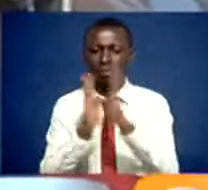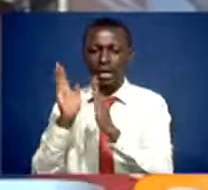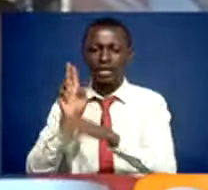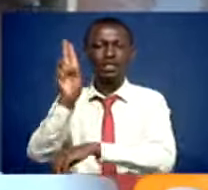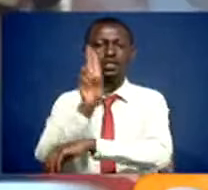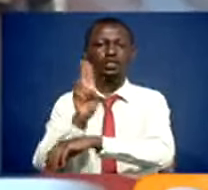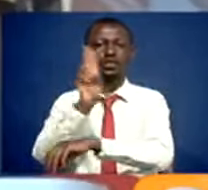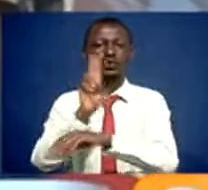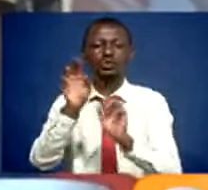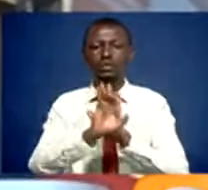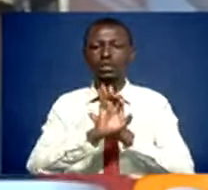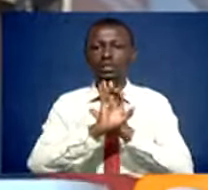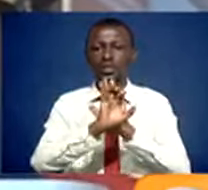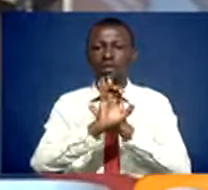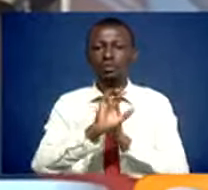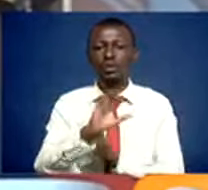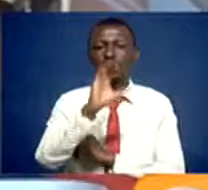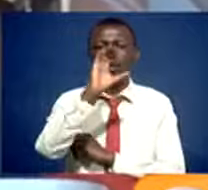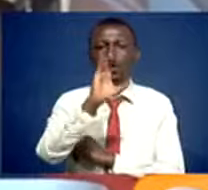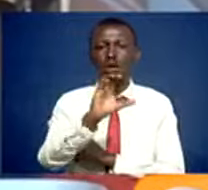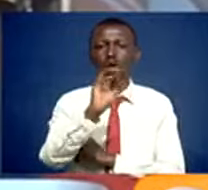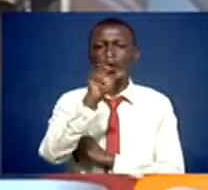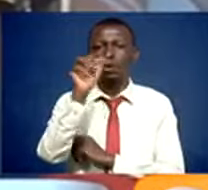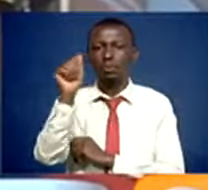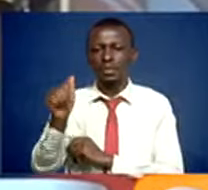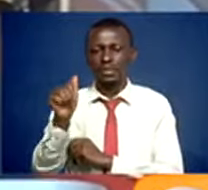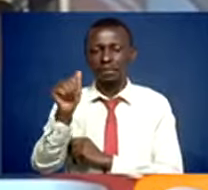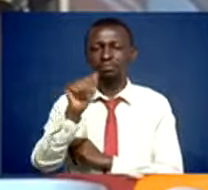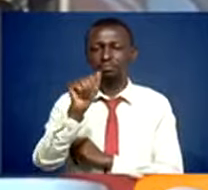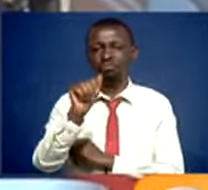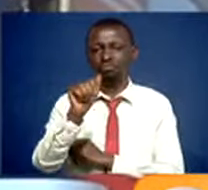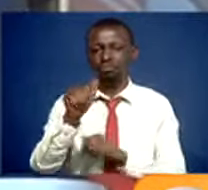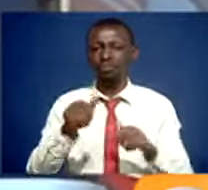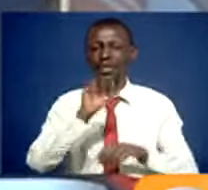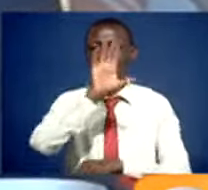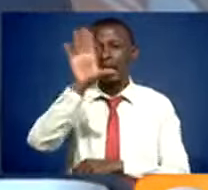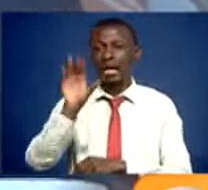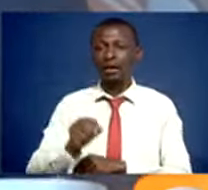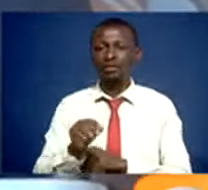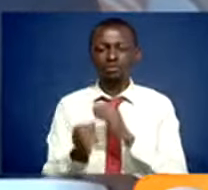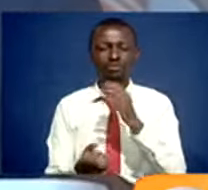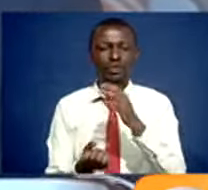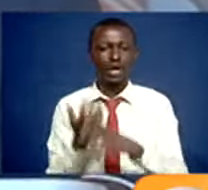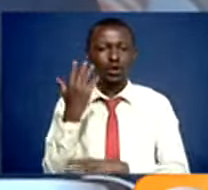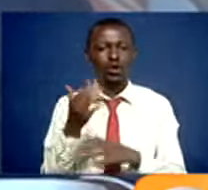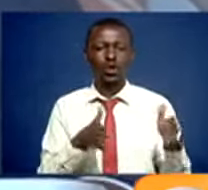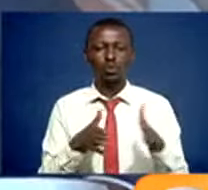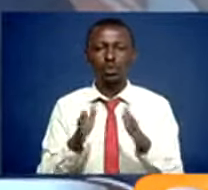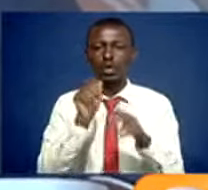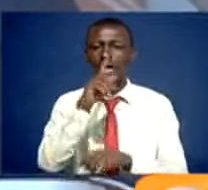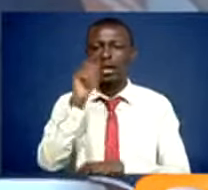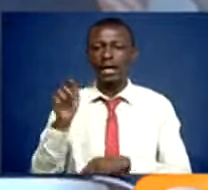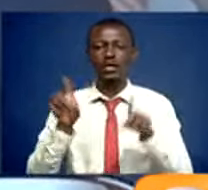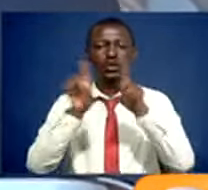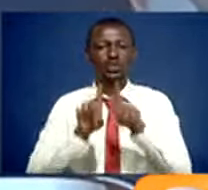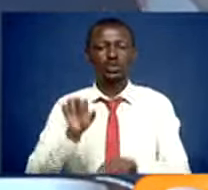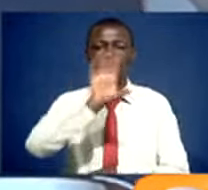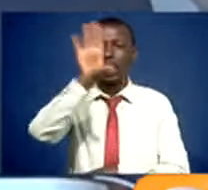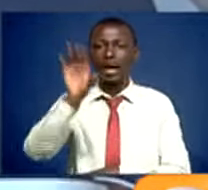COMESA, Africa Growth and Opportunities Act, the Africa Continental Free Trade Area, with